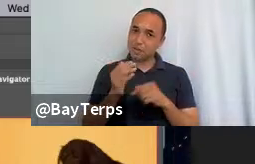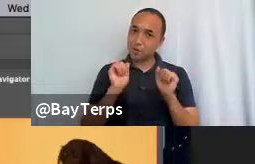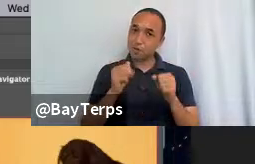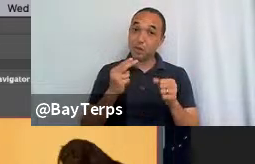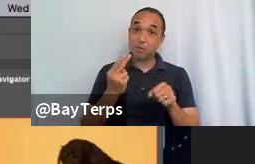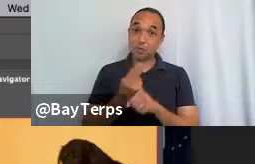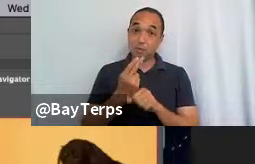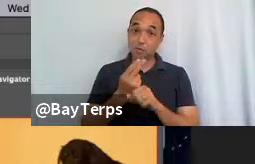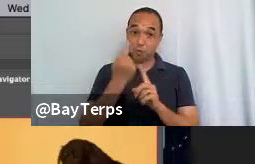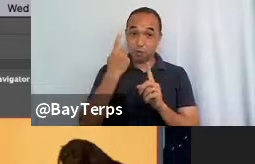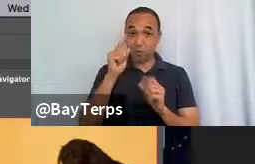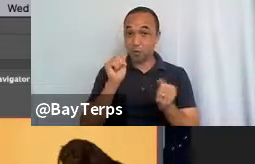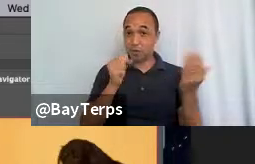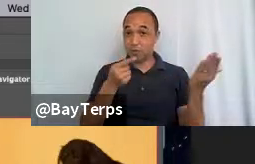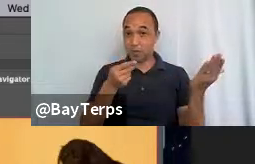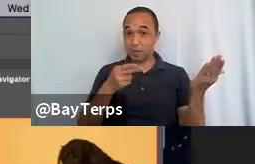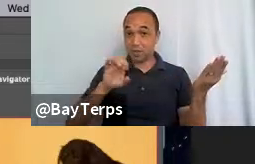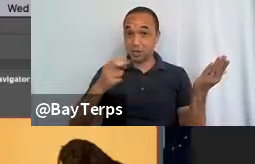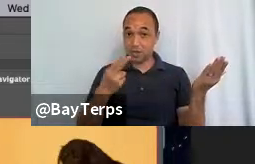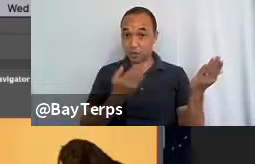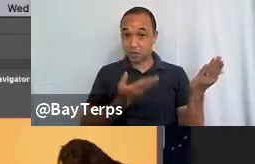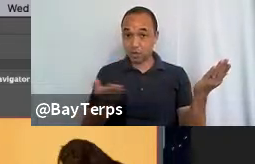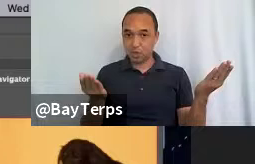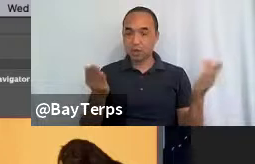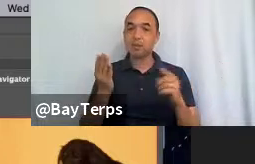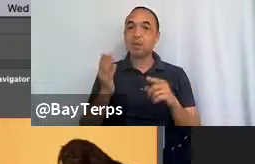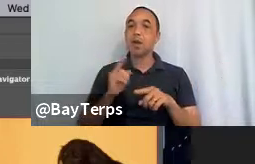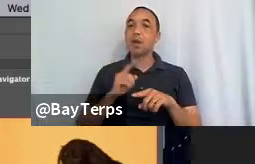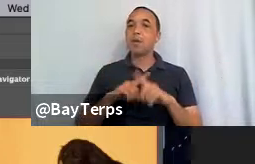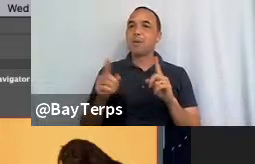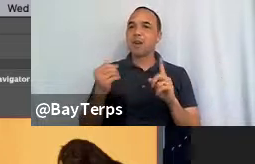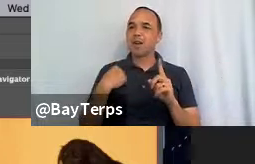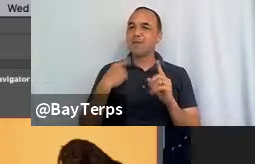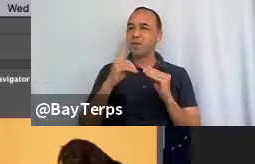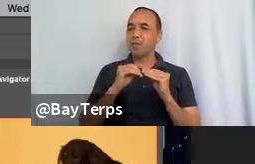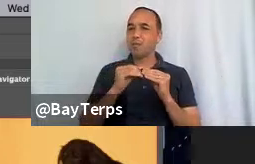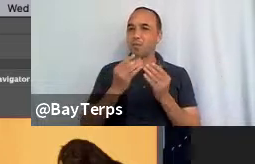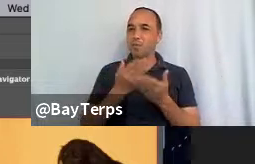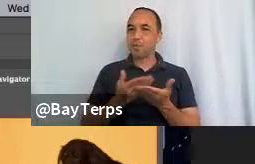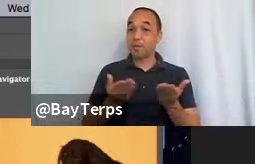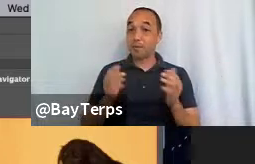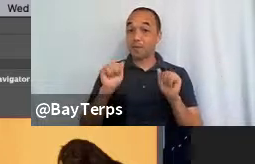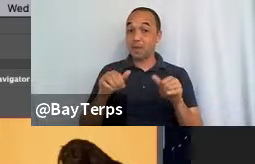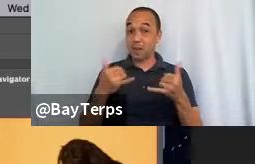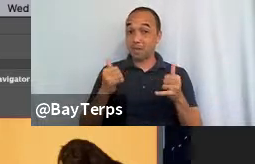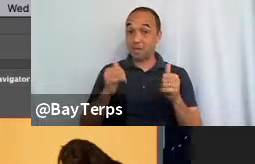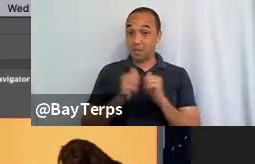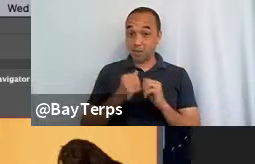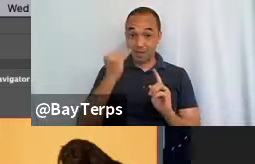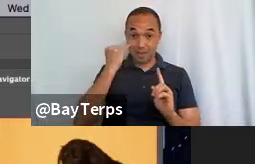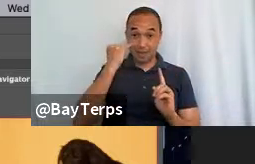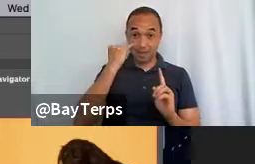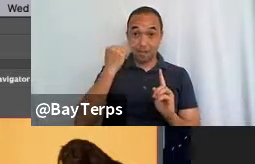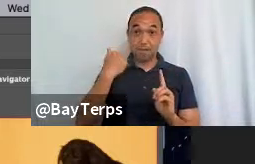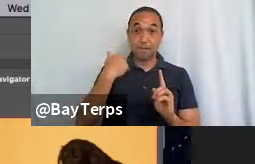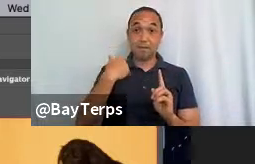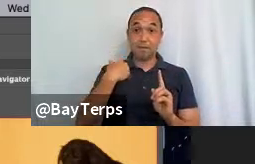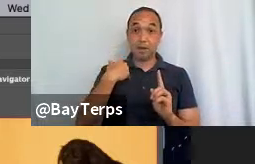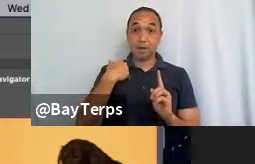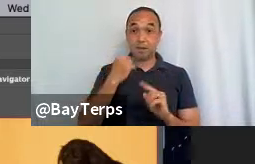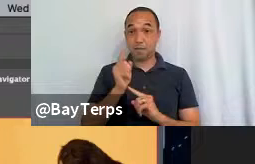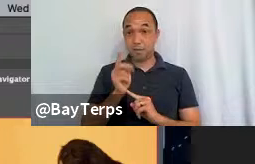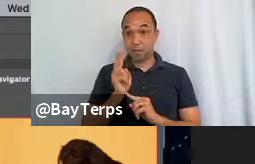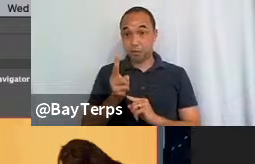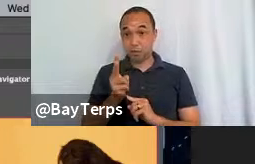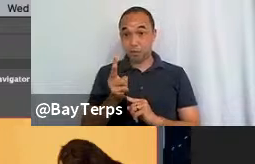GISH items in particular, but I have something else on my list that we could play with if we have a minute or